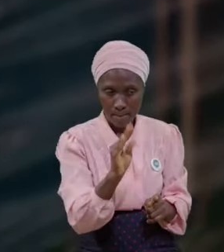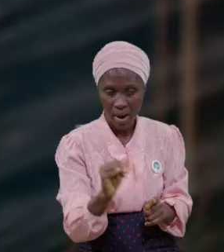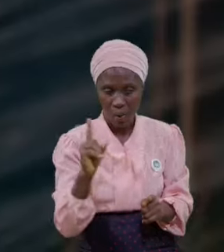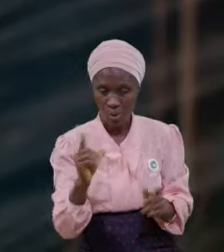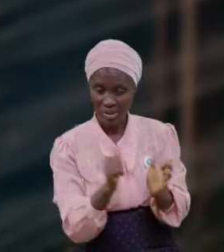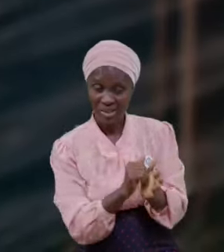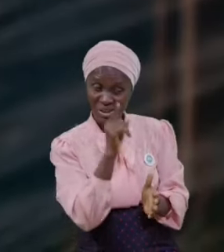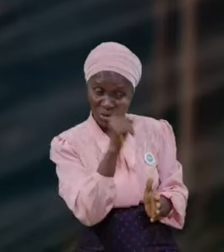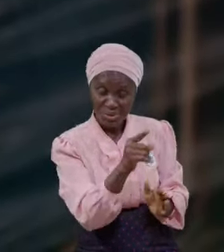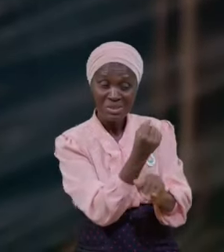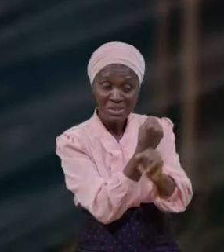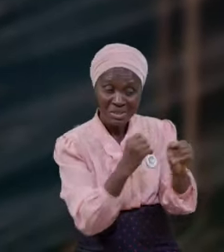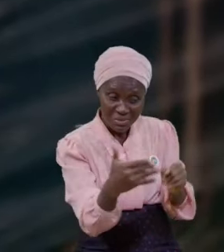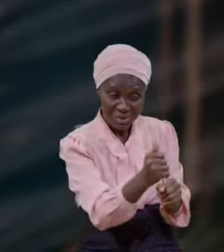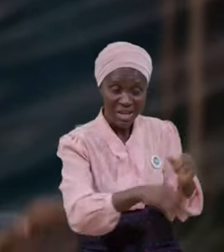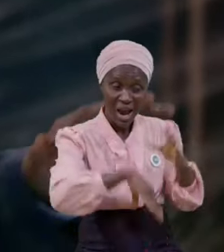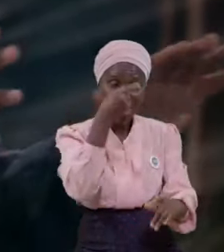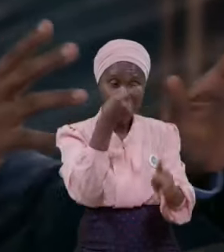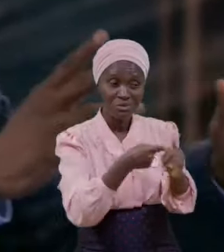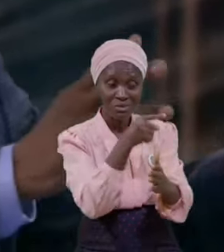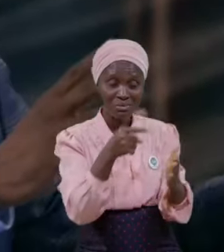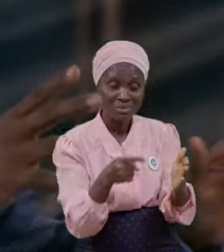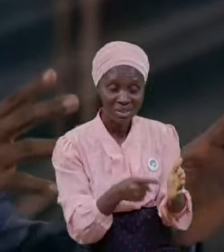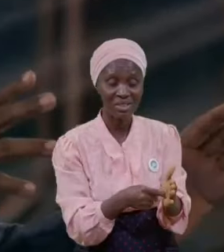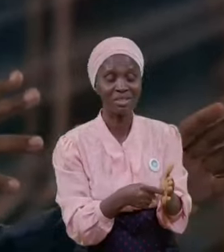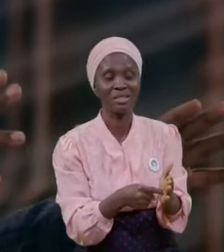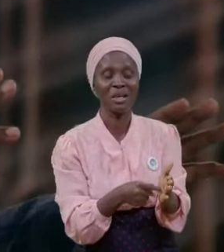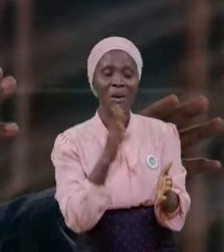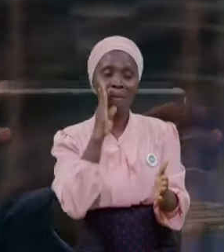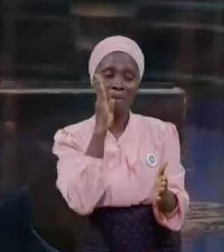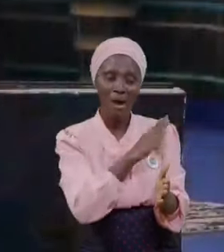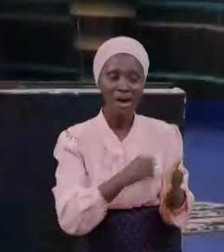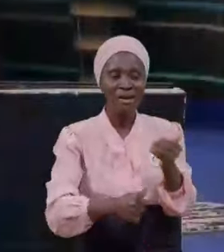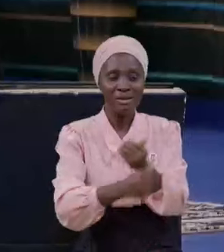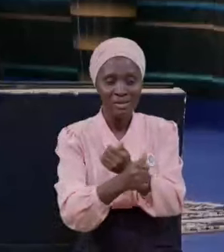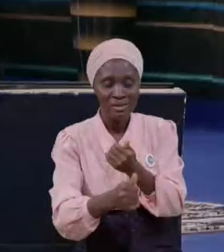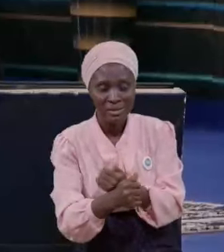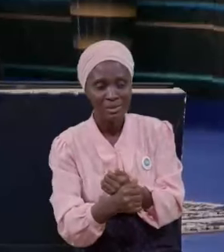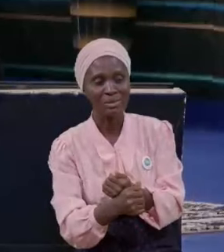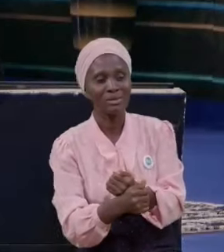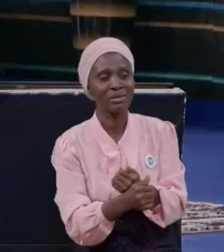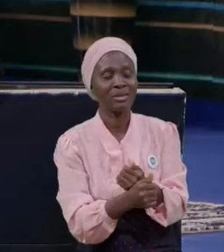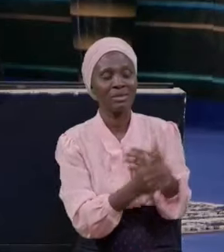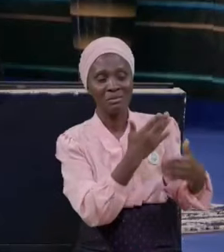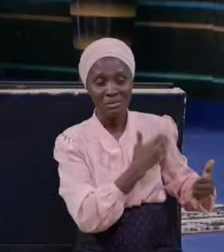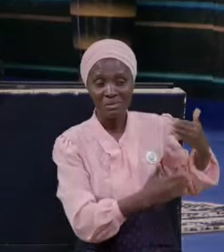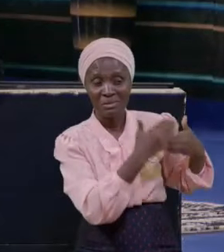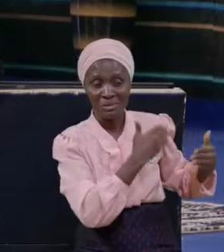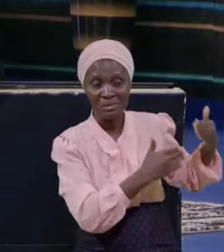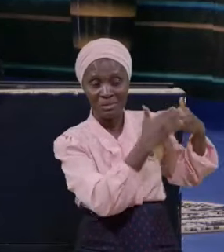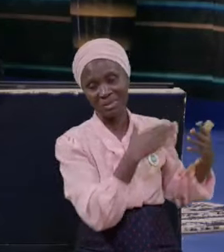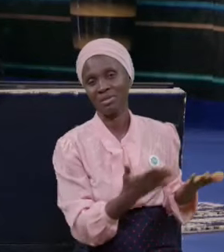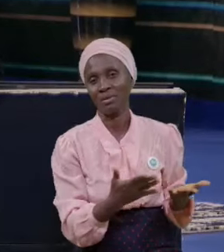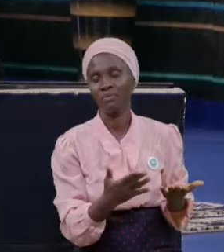generation? What's unto what generation? A gang of thieves? That's an unto what generation.